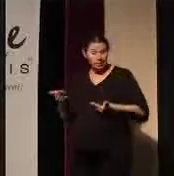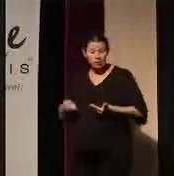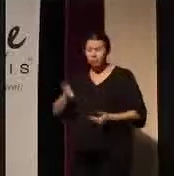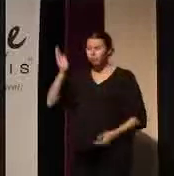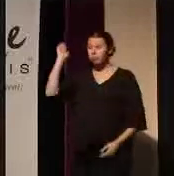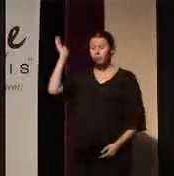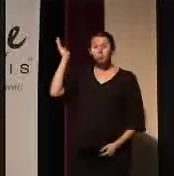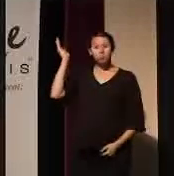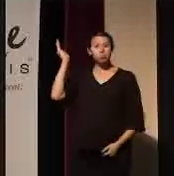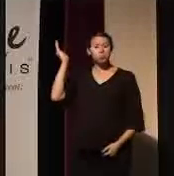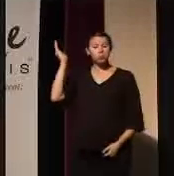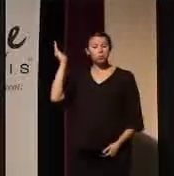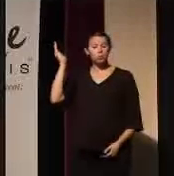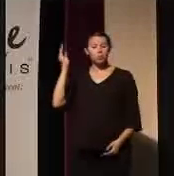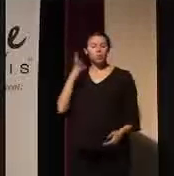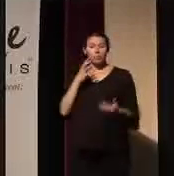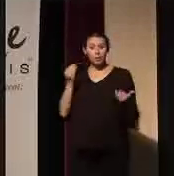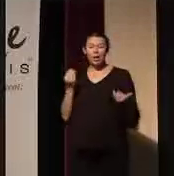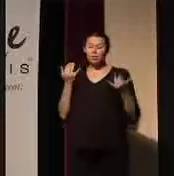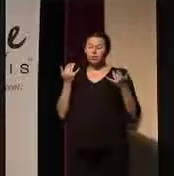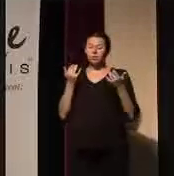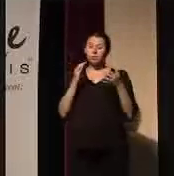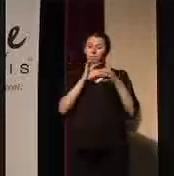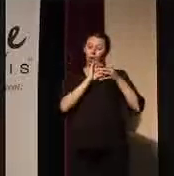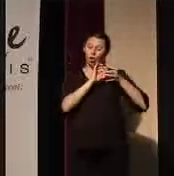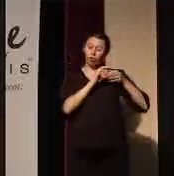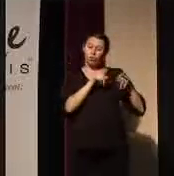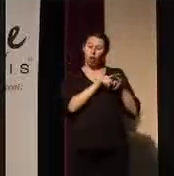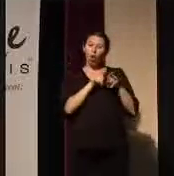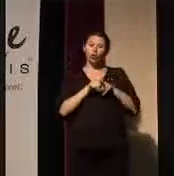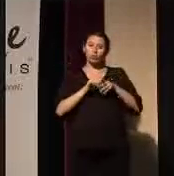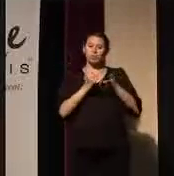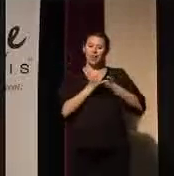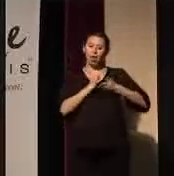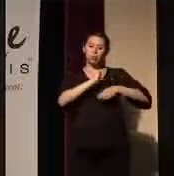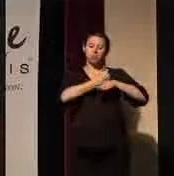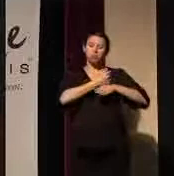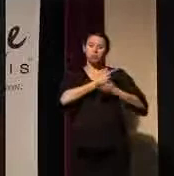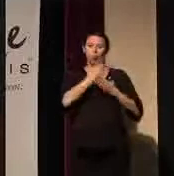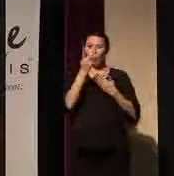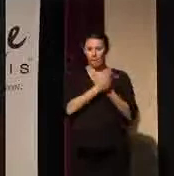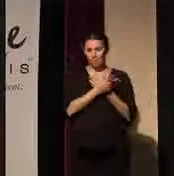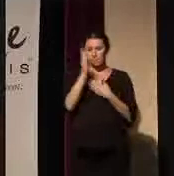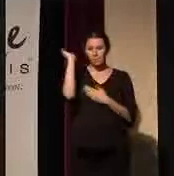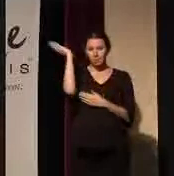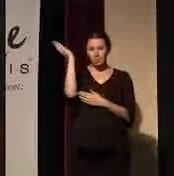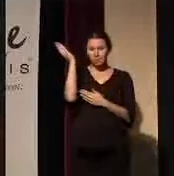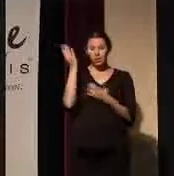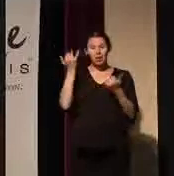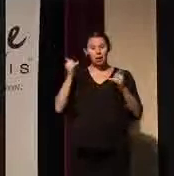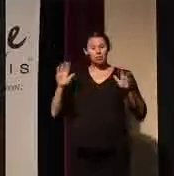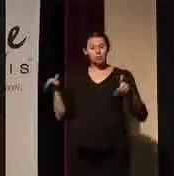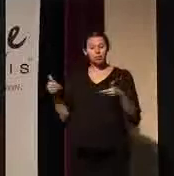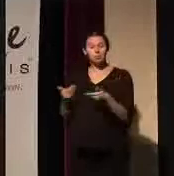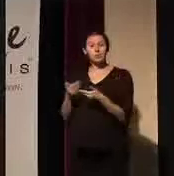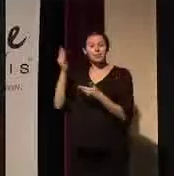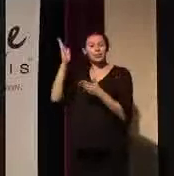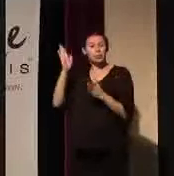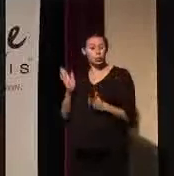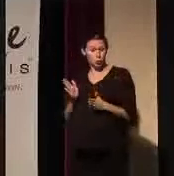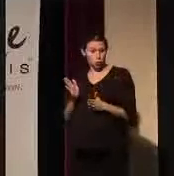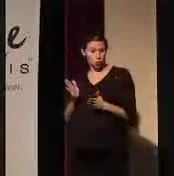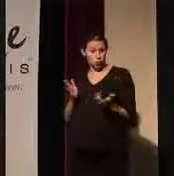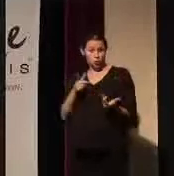our partnership makes most of the programs possible as well. And so to introduce our speaker tonight, I'd like to bring up the